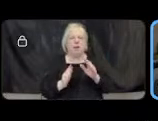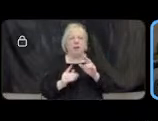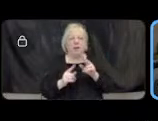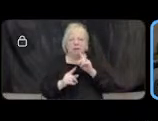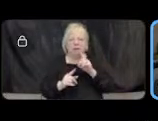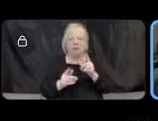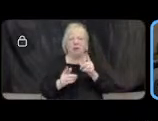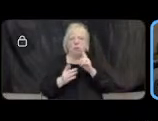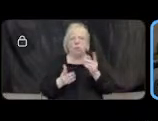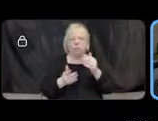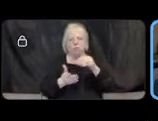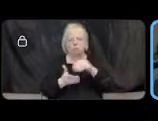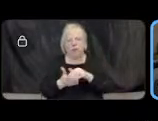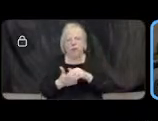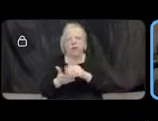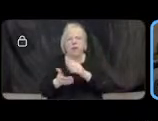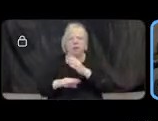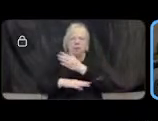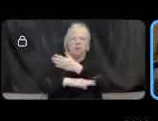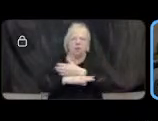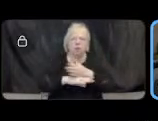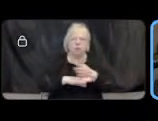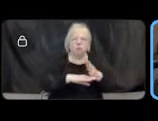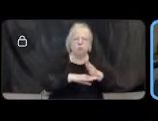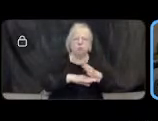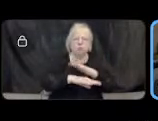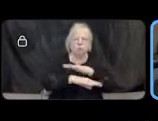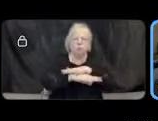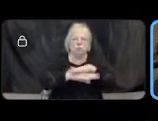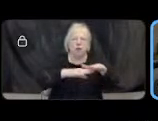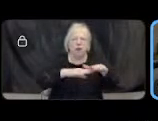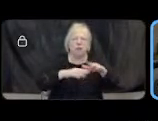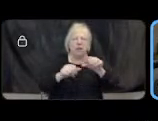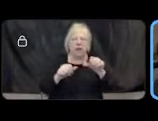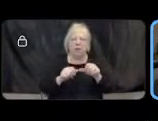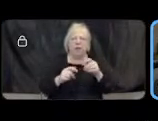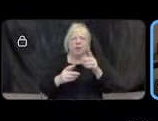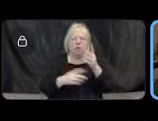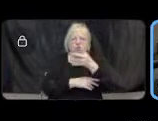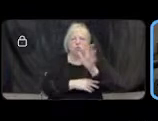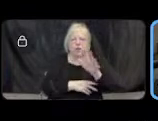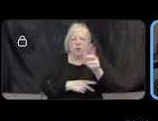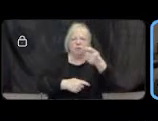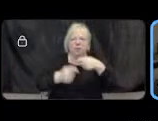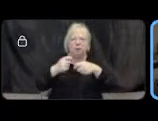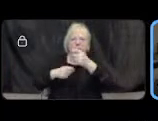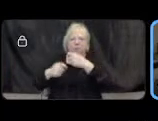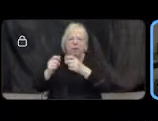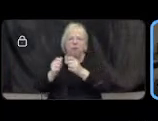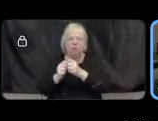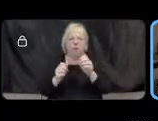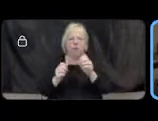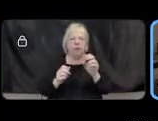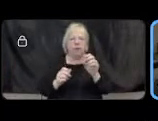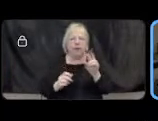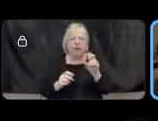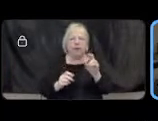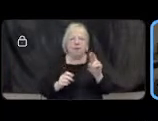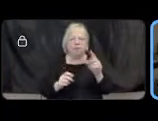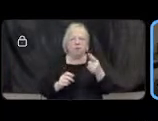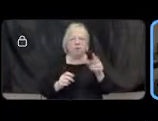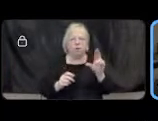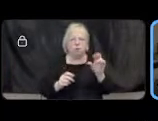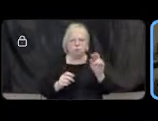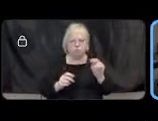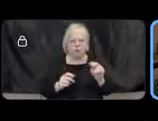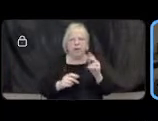regraded, trees to be replaced with full evergreen trees, 1.5 inches in